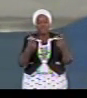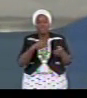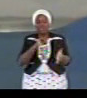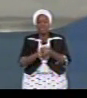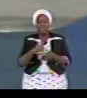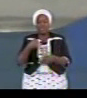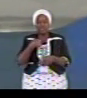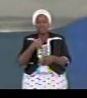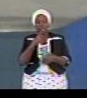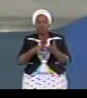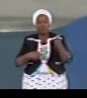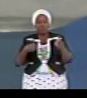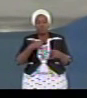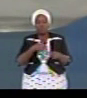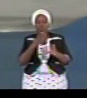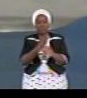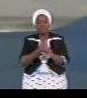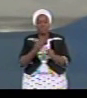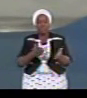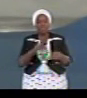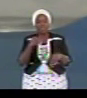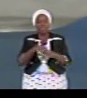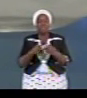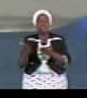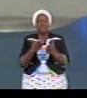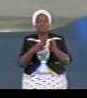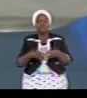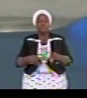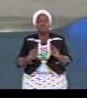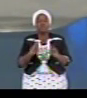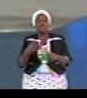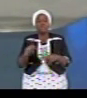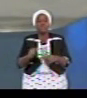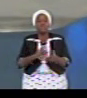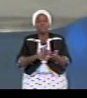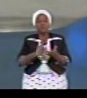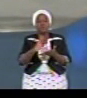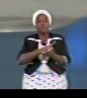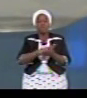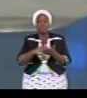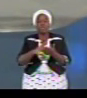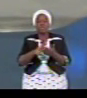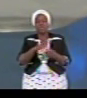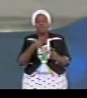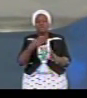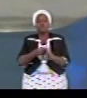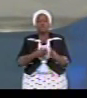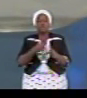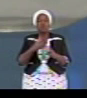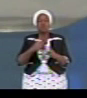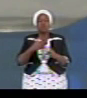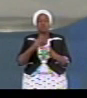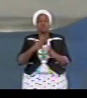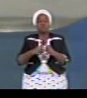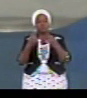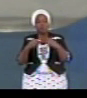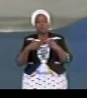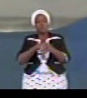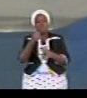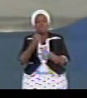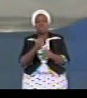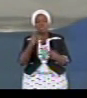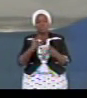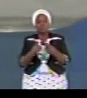in the service, during the week, during the months ahead, years ahead,